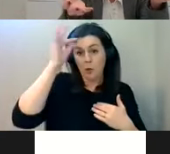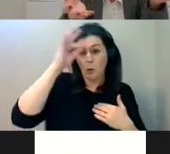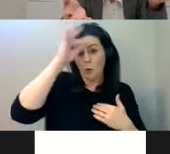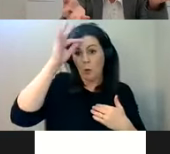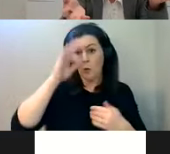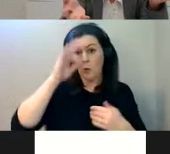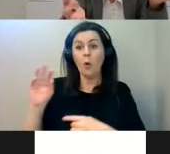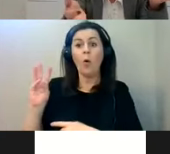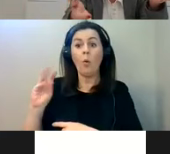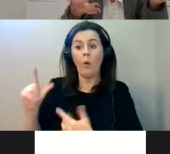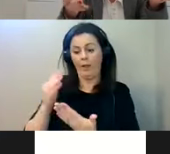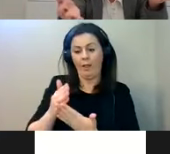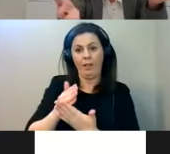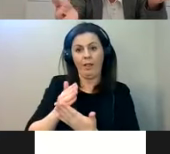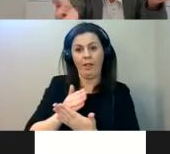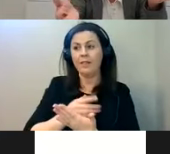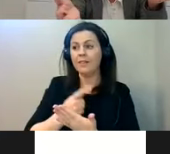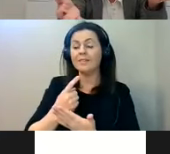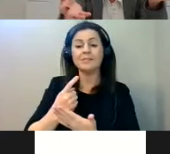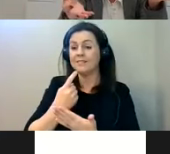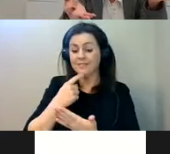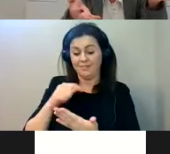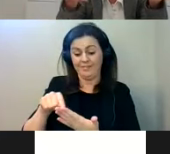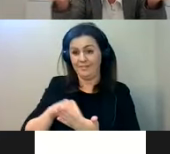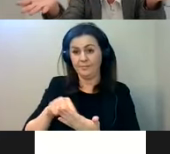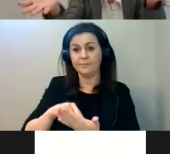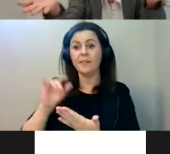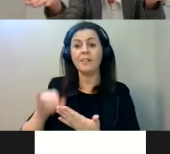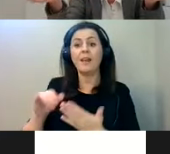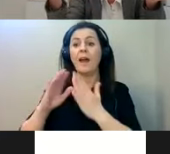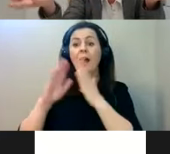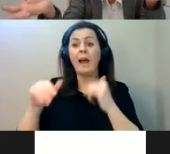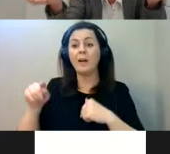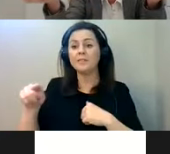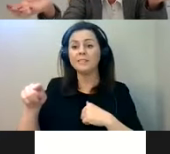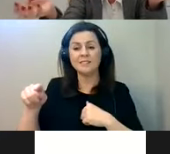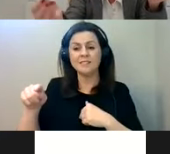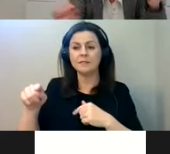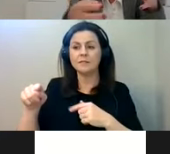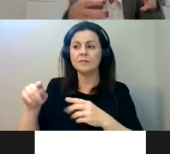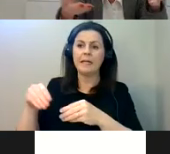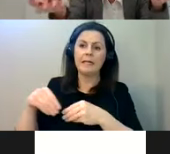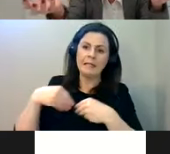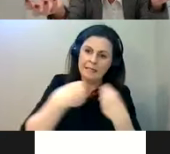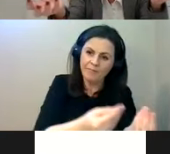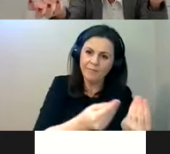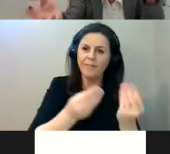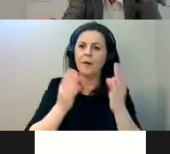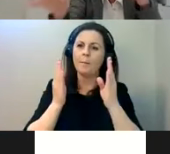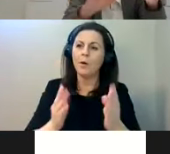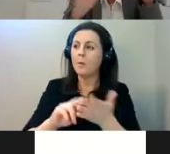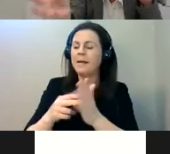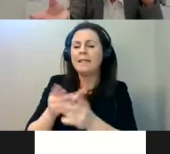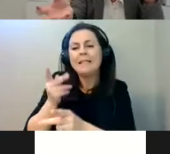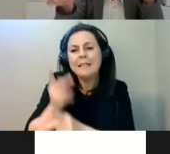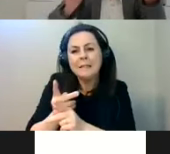actually directs, after their demise, that the property go to a specific entity or person, and so in that way it's being preserved. So you